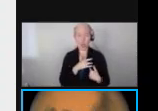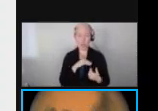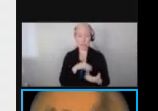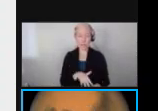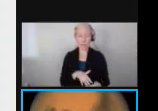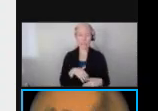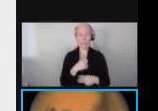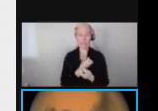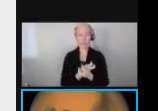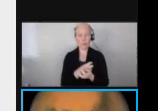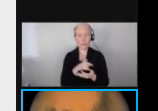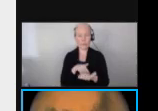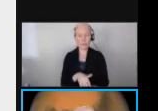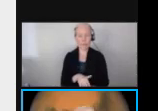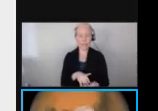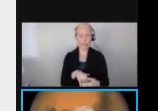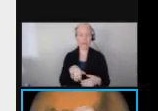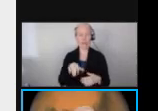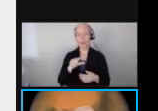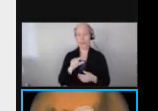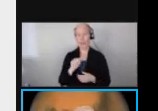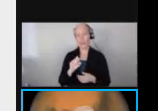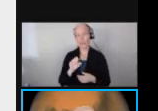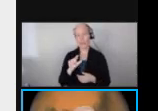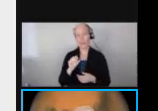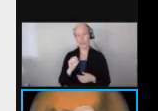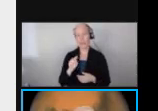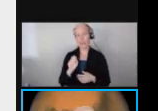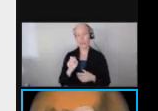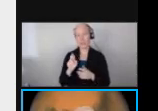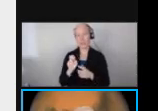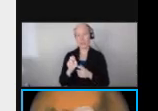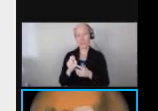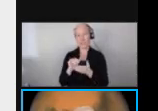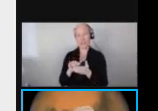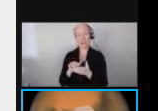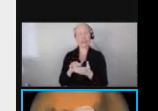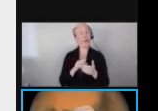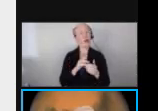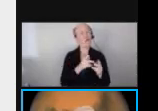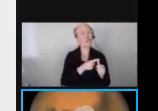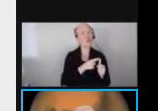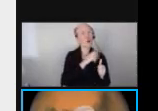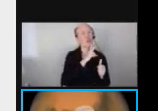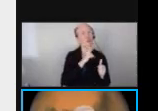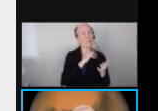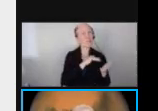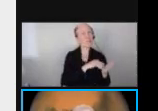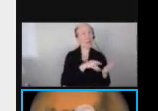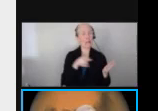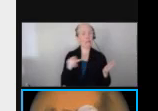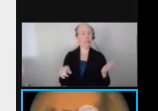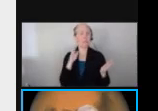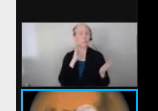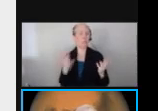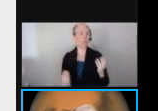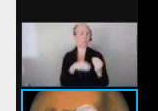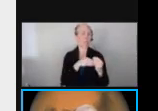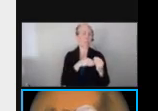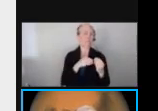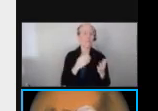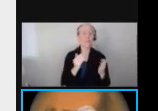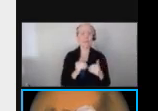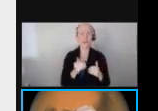study following on from the original twin study. And then we have a data integration specialist